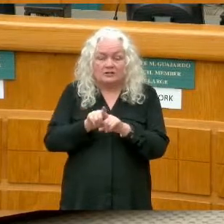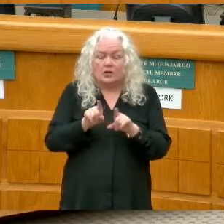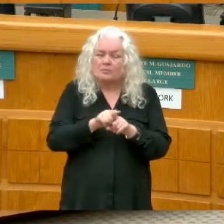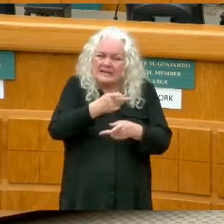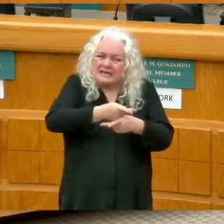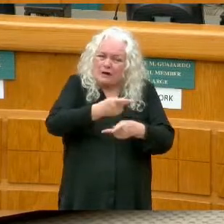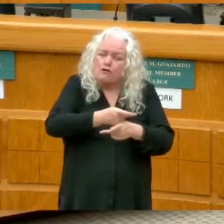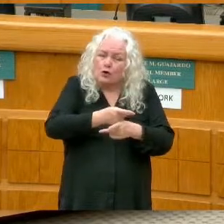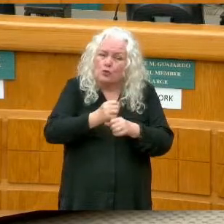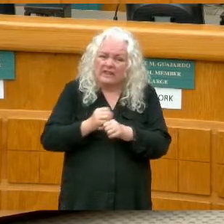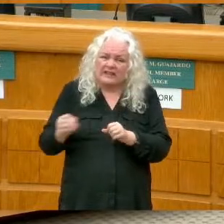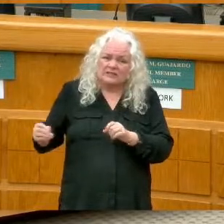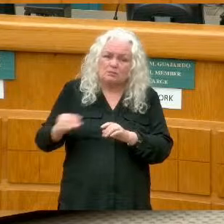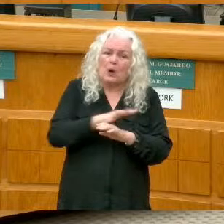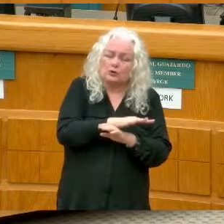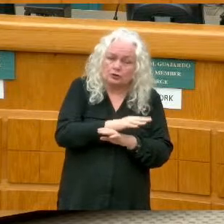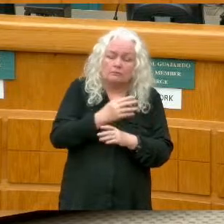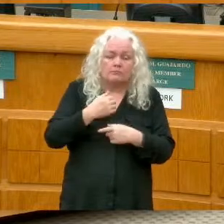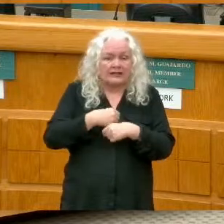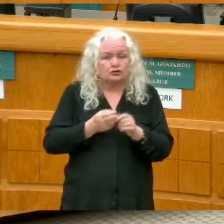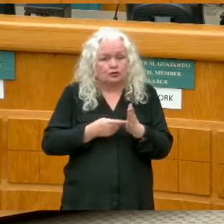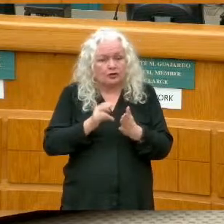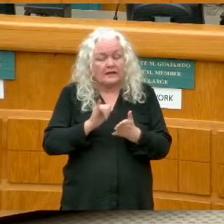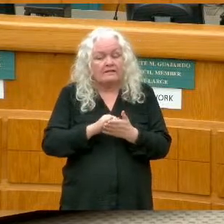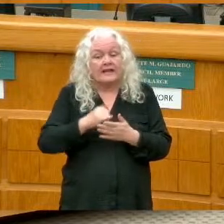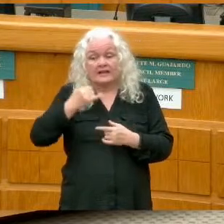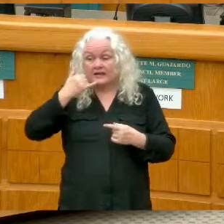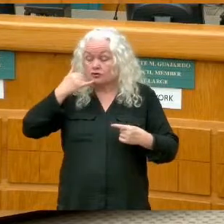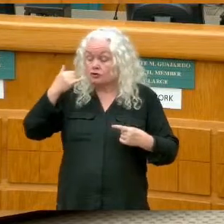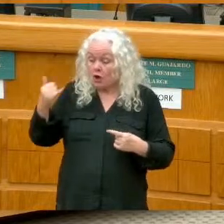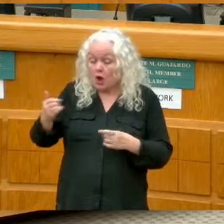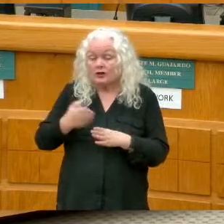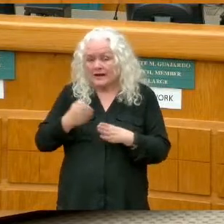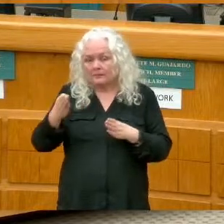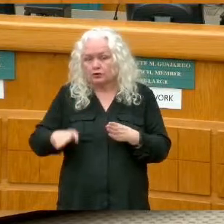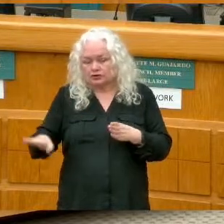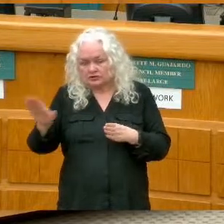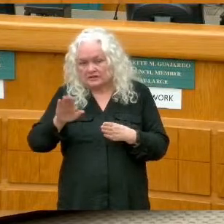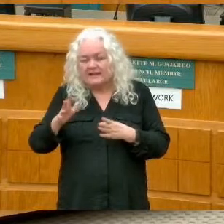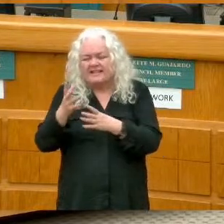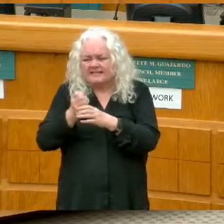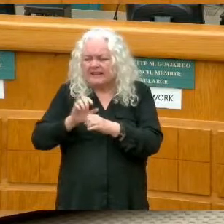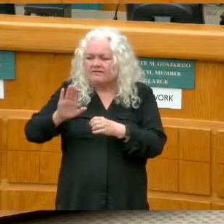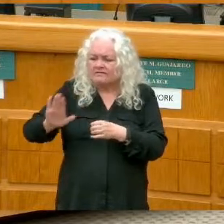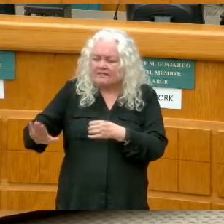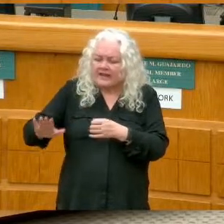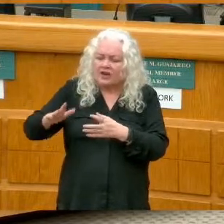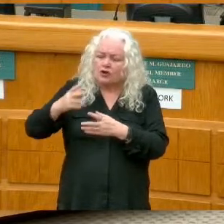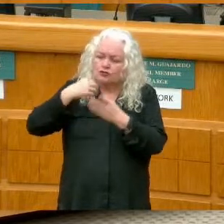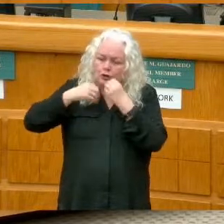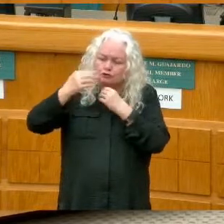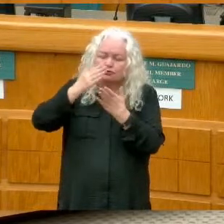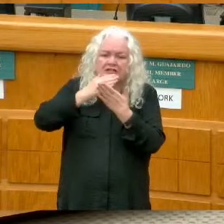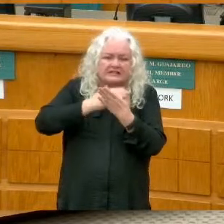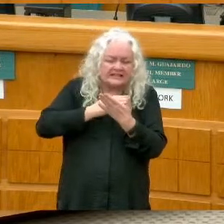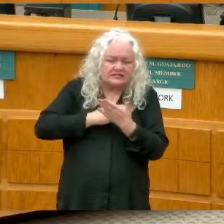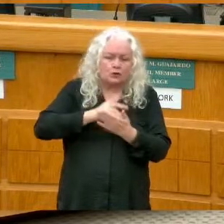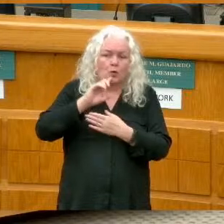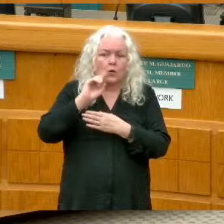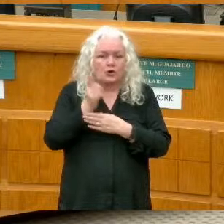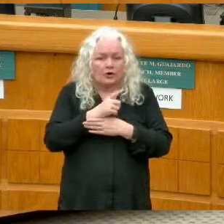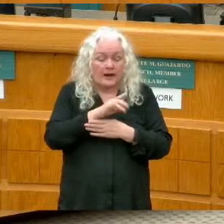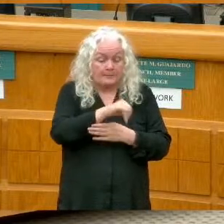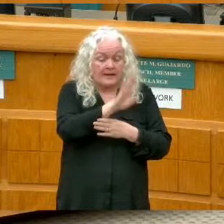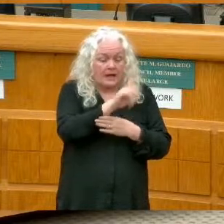with that. Make sure that you have a way for them to call these neighbors and get their groceries ordered and